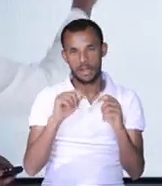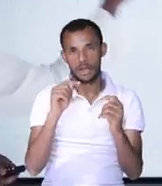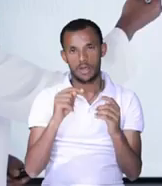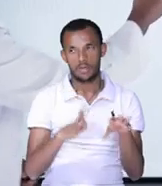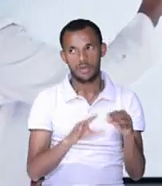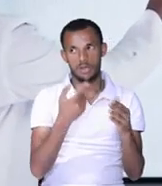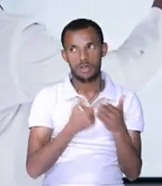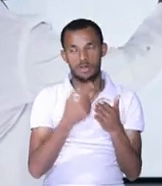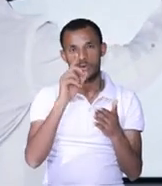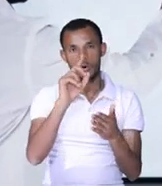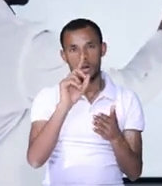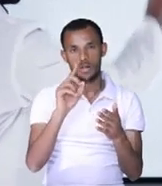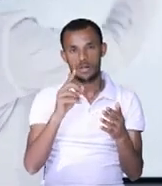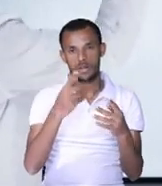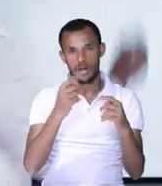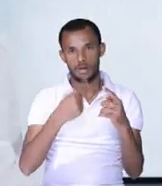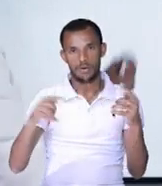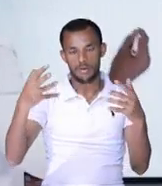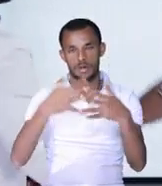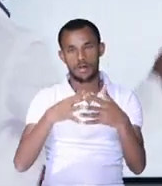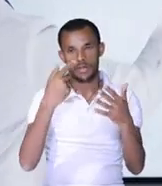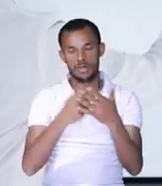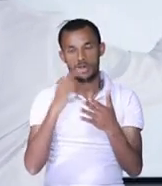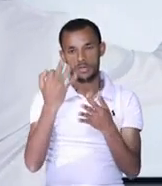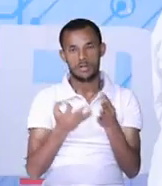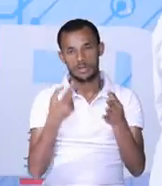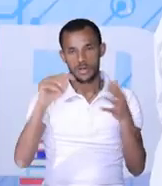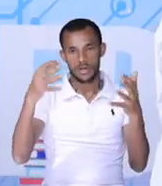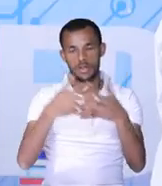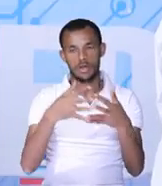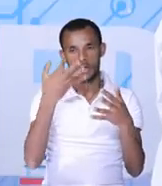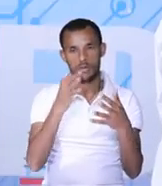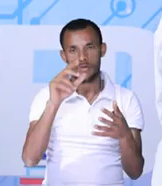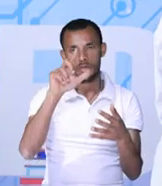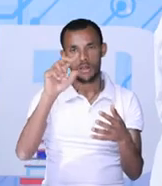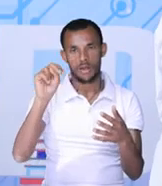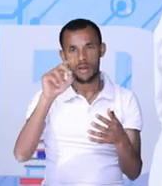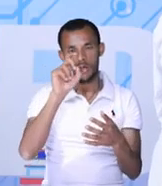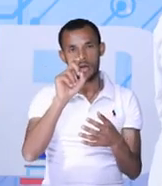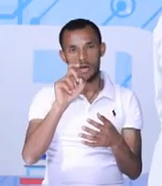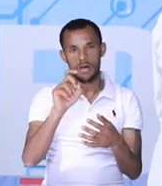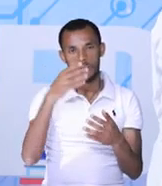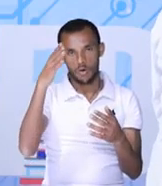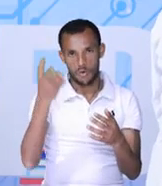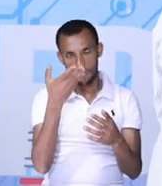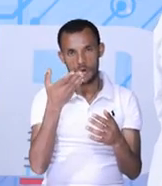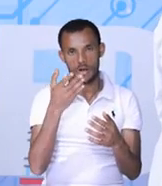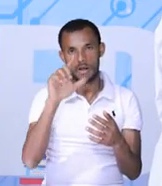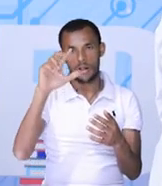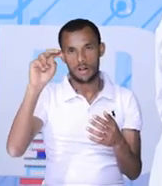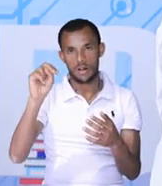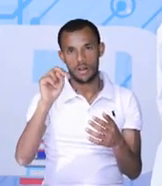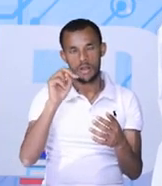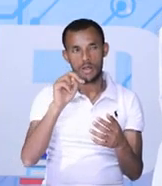this one, and try to integrate this expression. The integration of ln x over